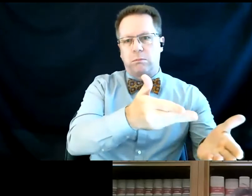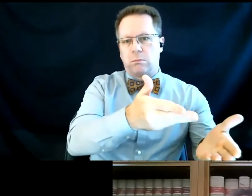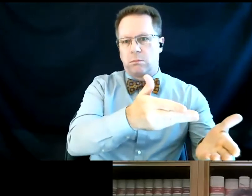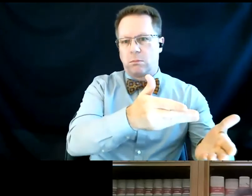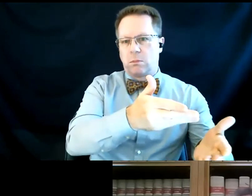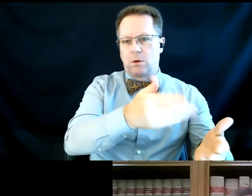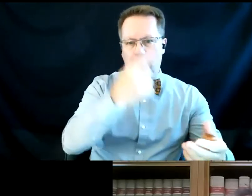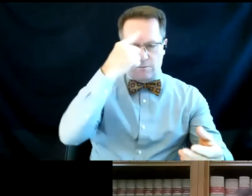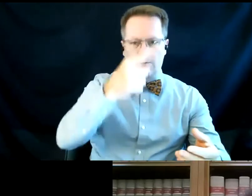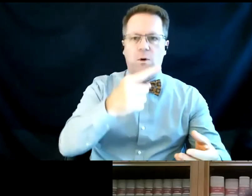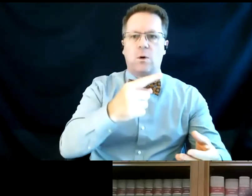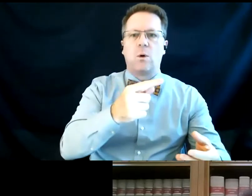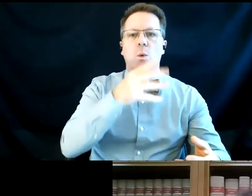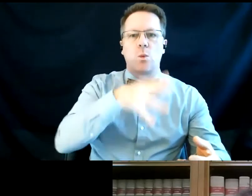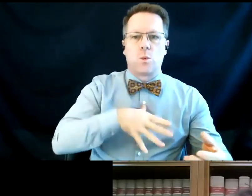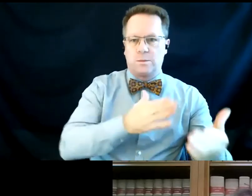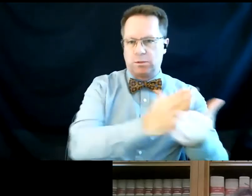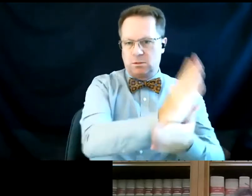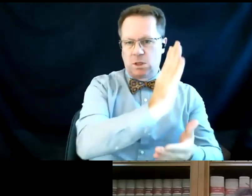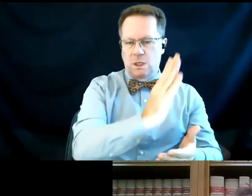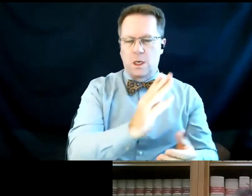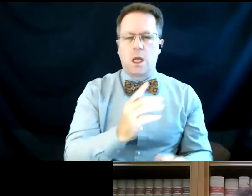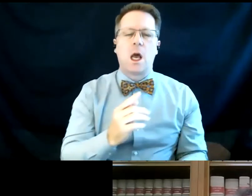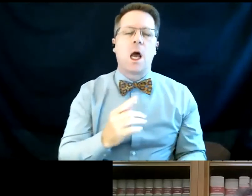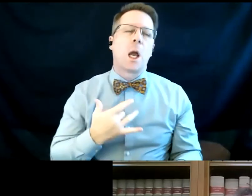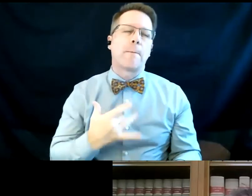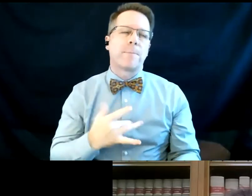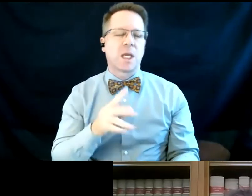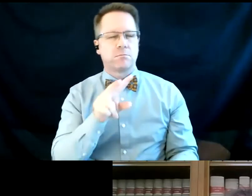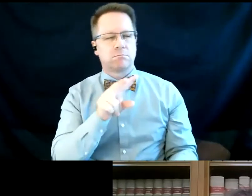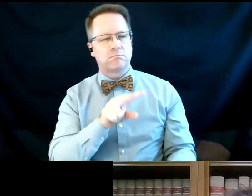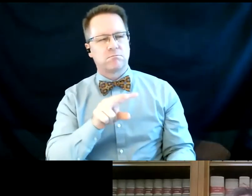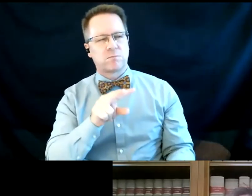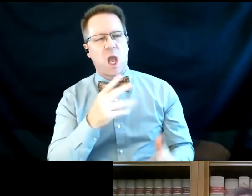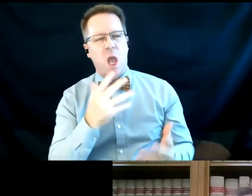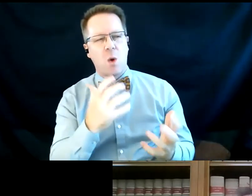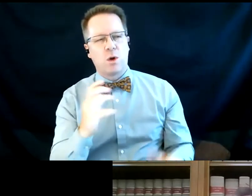I almost always look for a conservative organization to